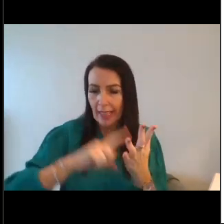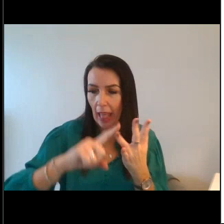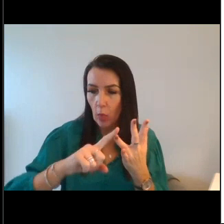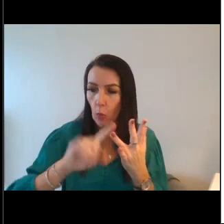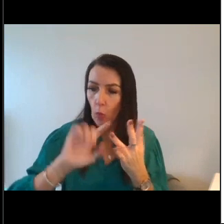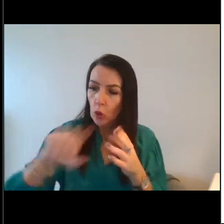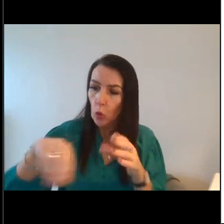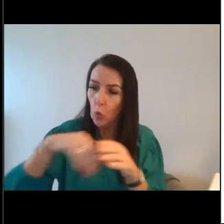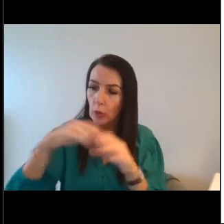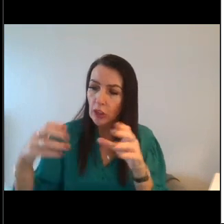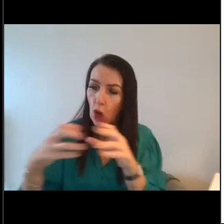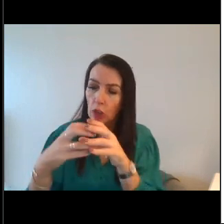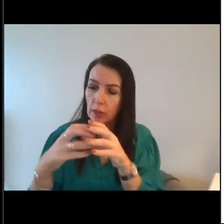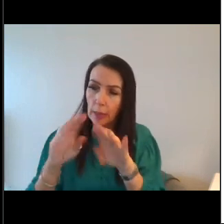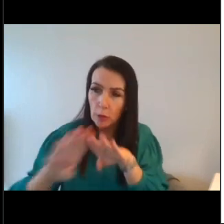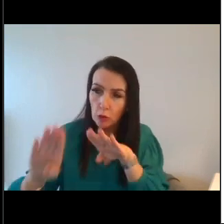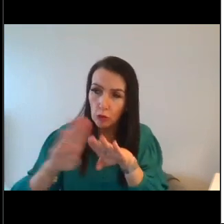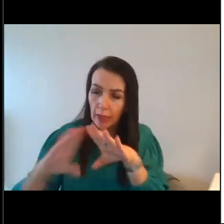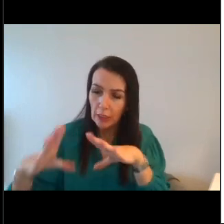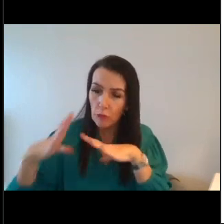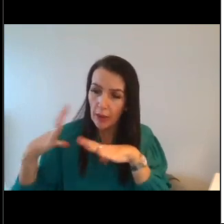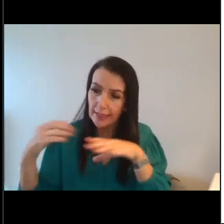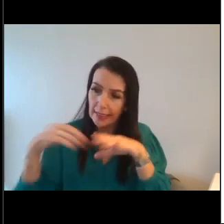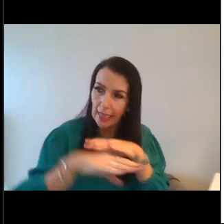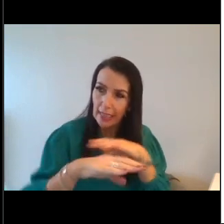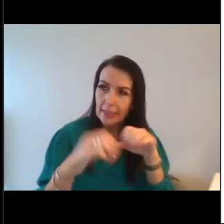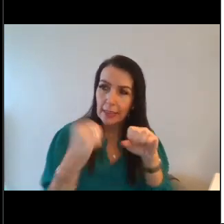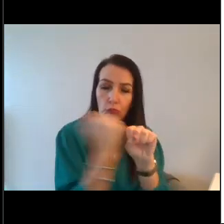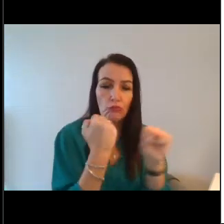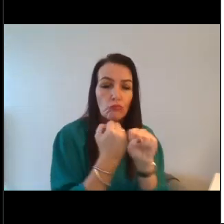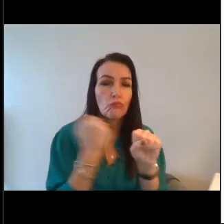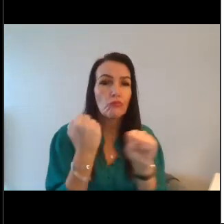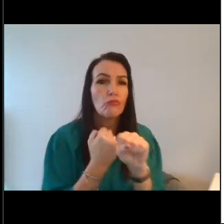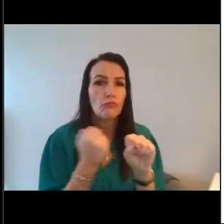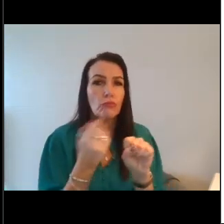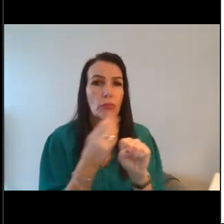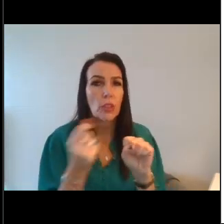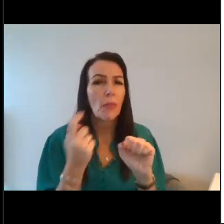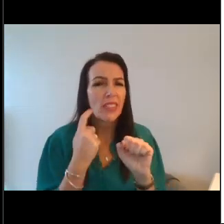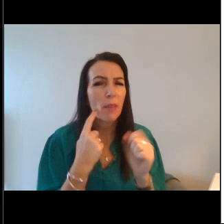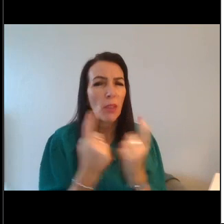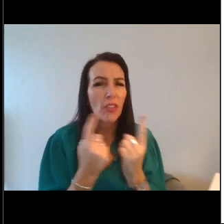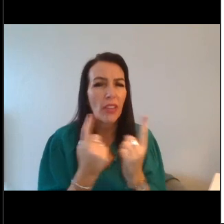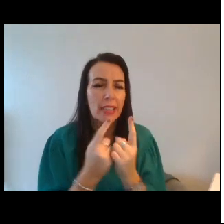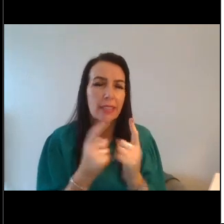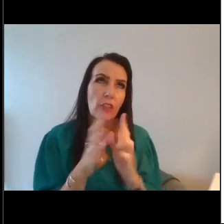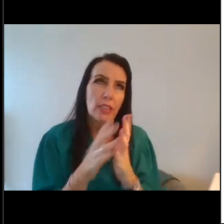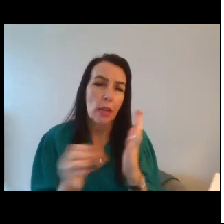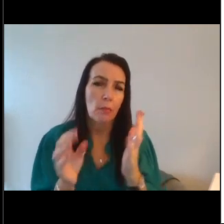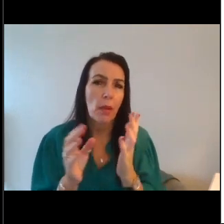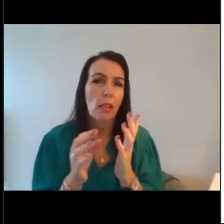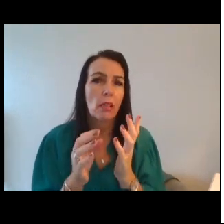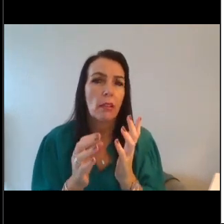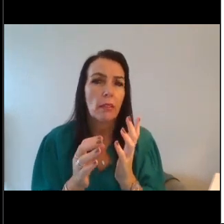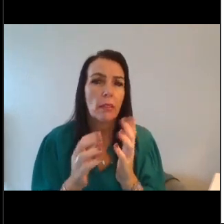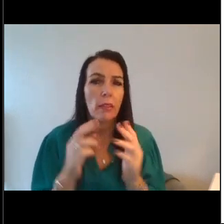team trained up to go in and do particularly some of the simpler measures, such as